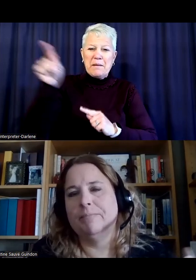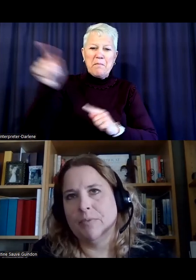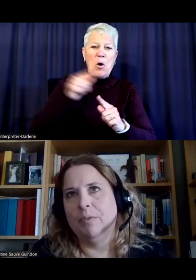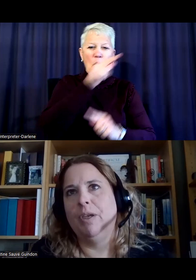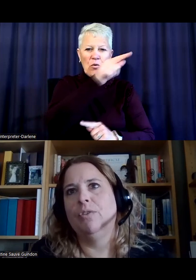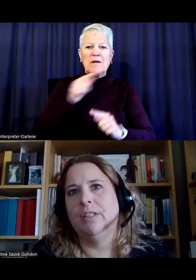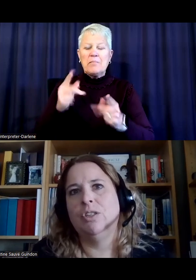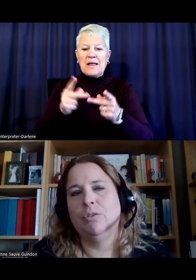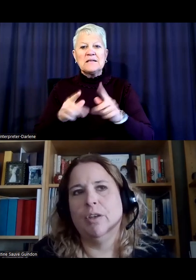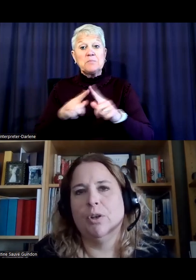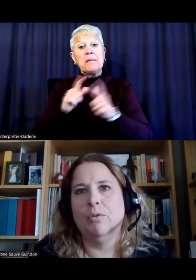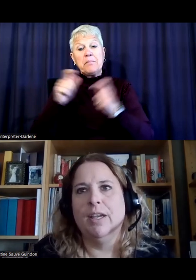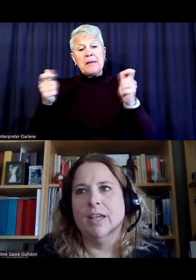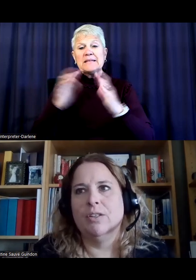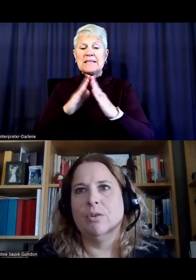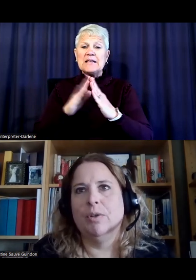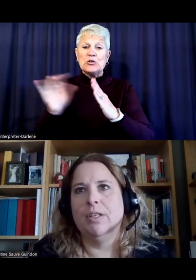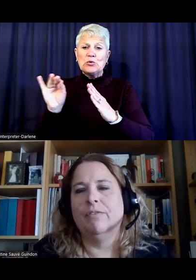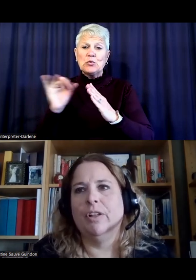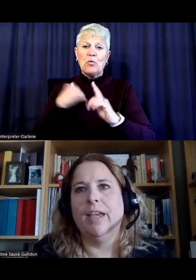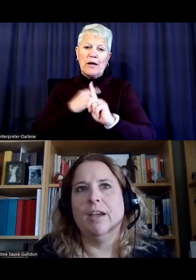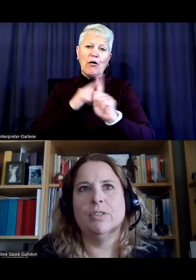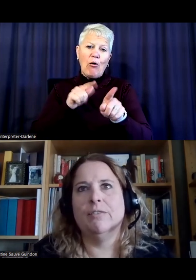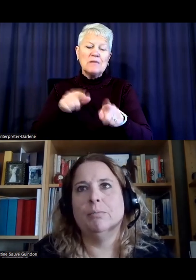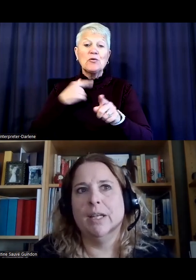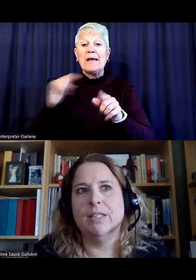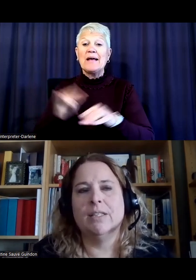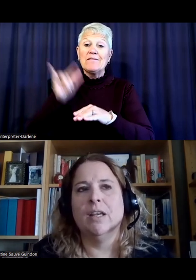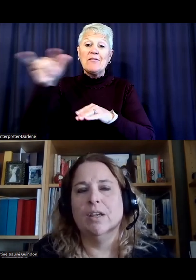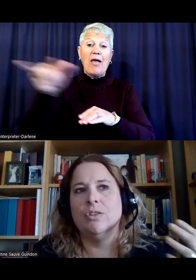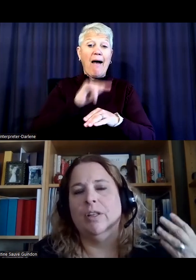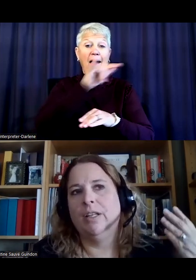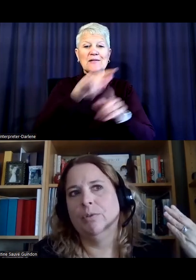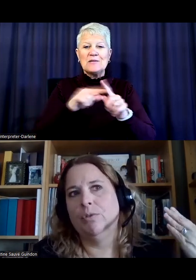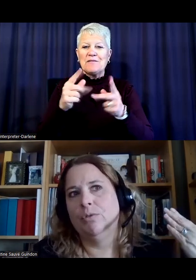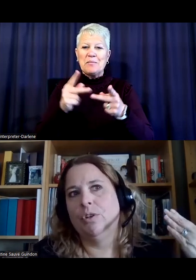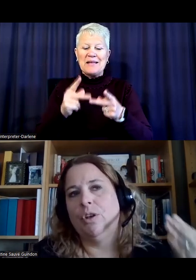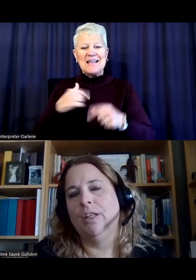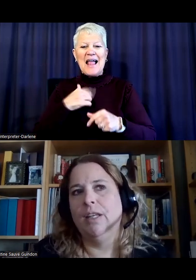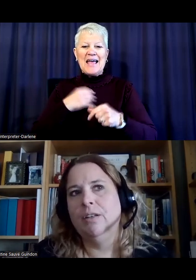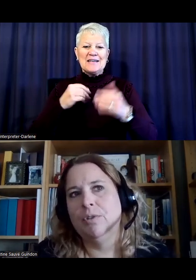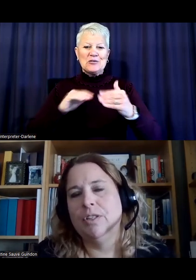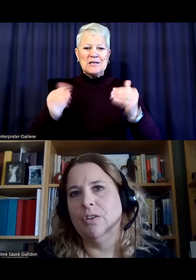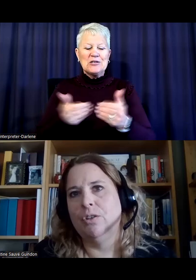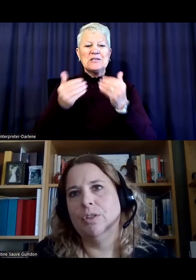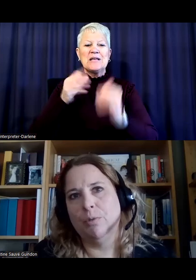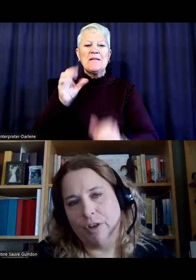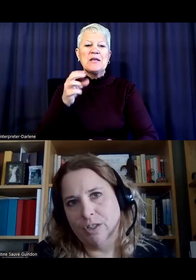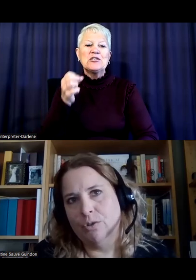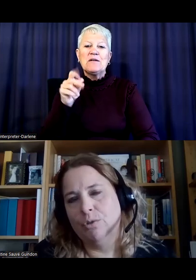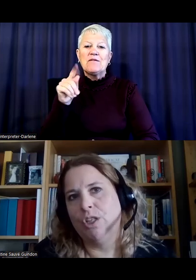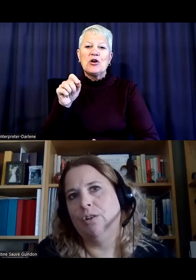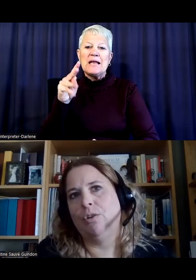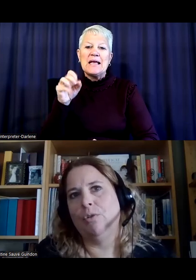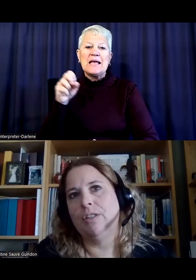of bigger cities too that we go, so we can fly out to different places. So I'd like to introduce Renée, who is also a